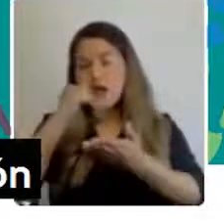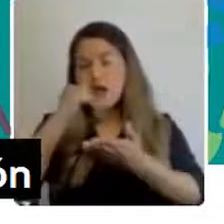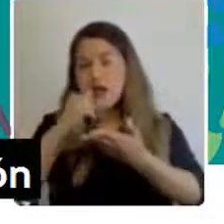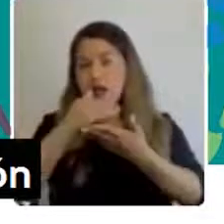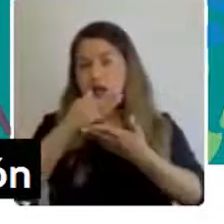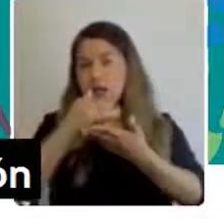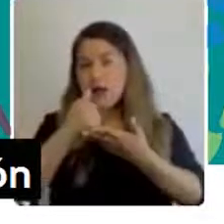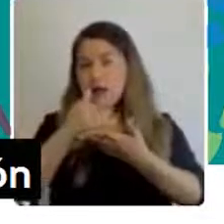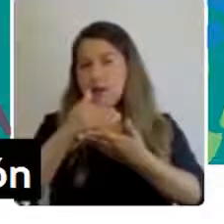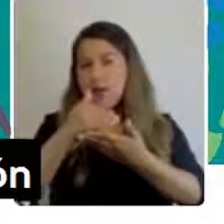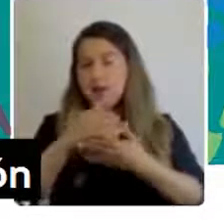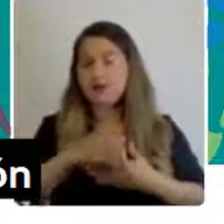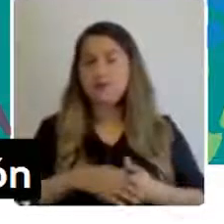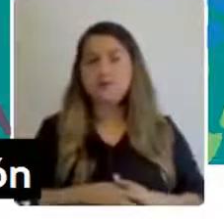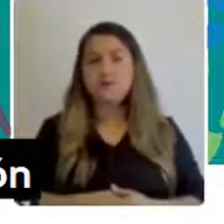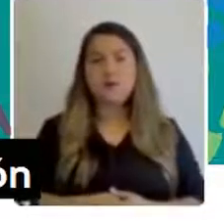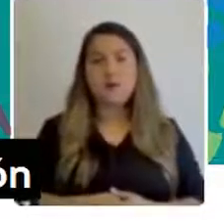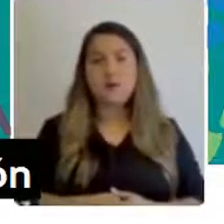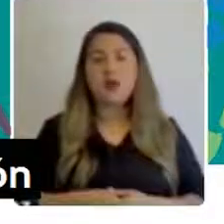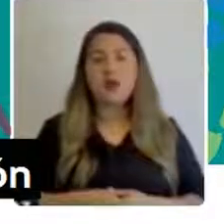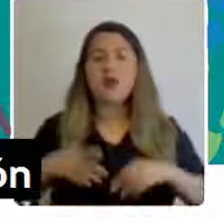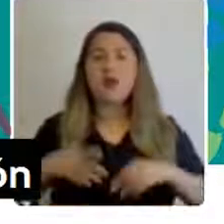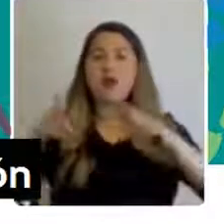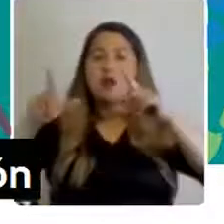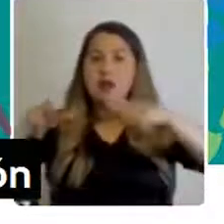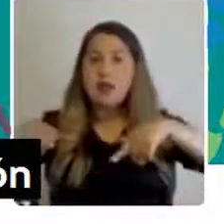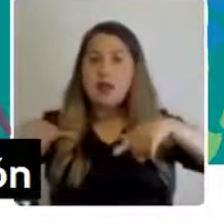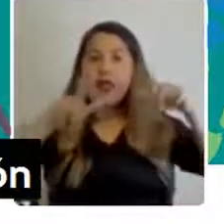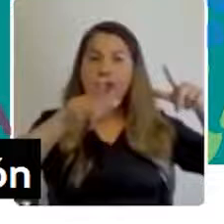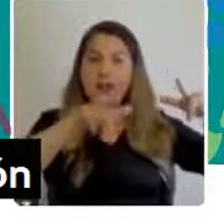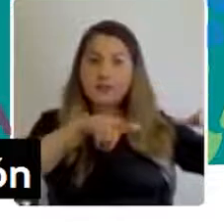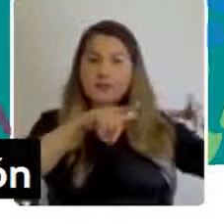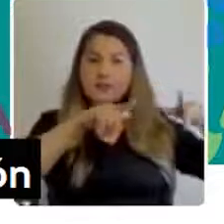tackled for these national plans were